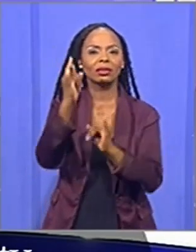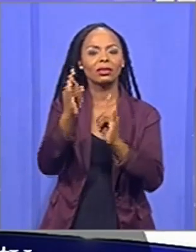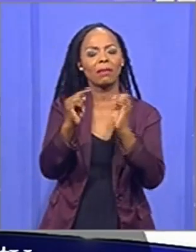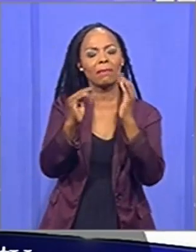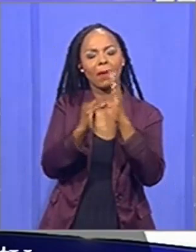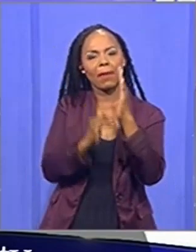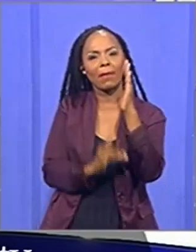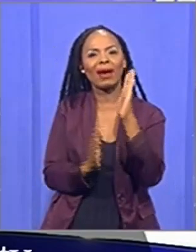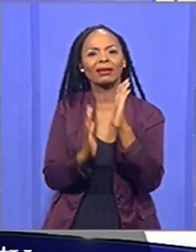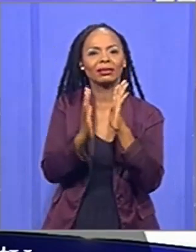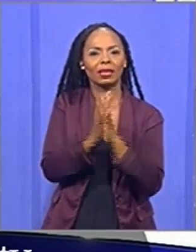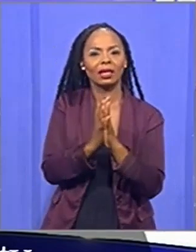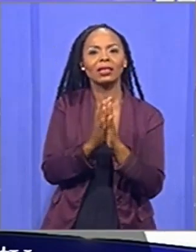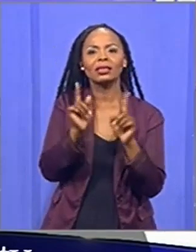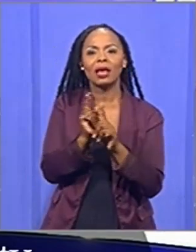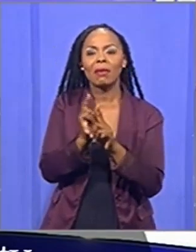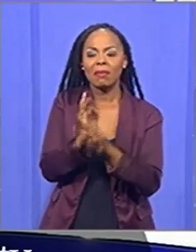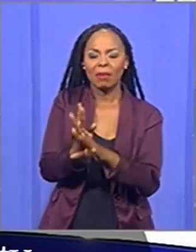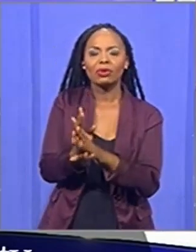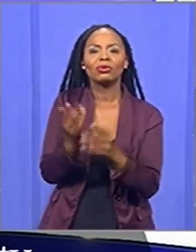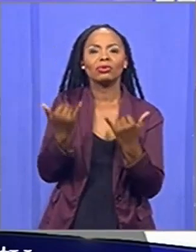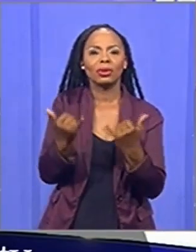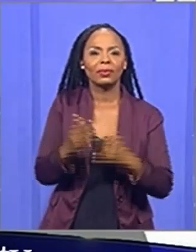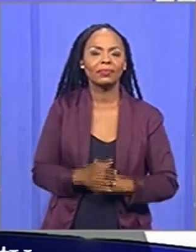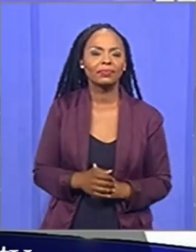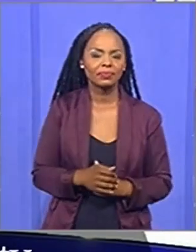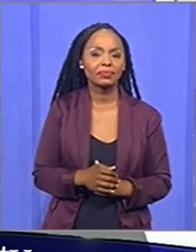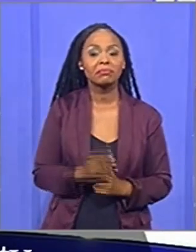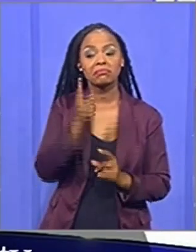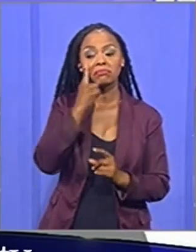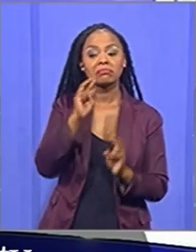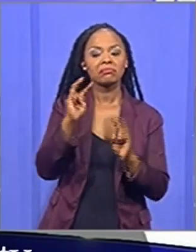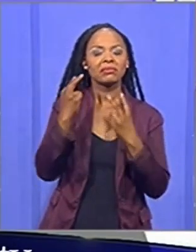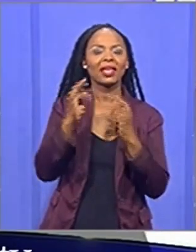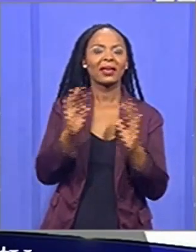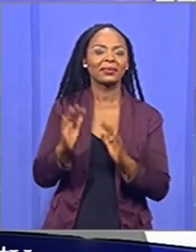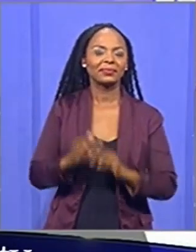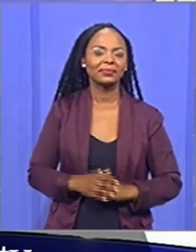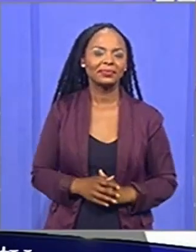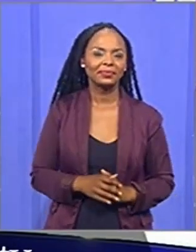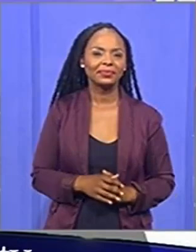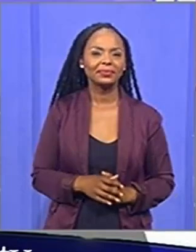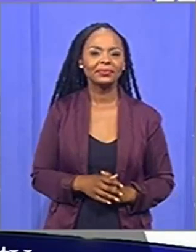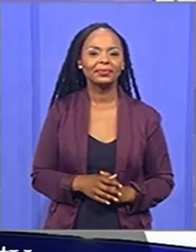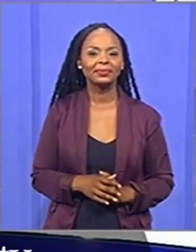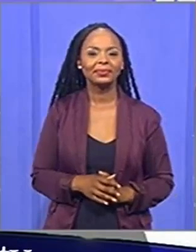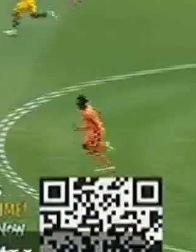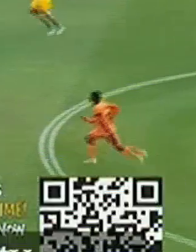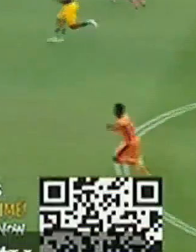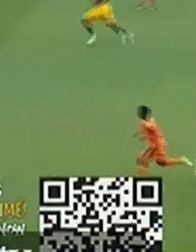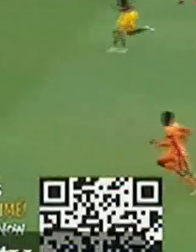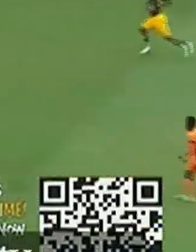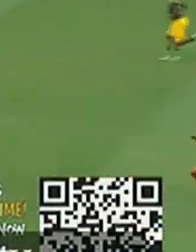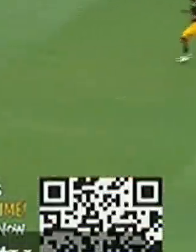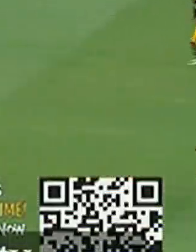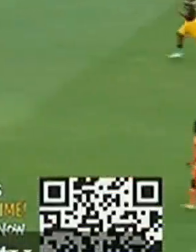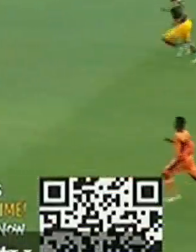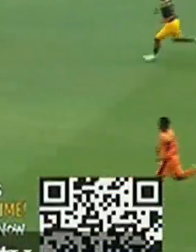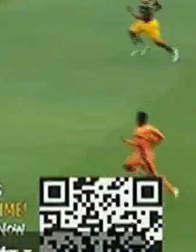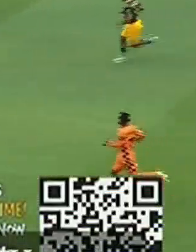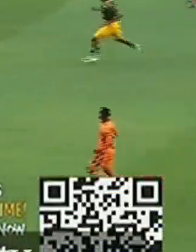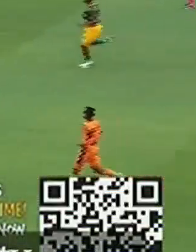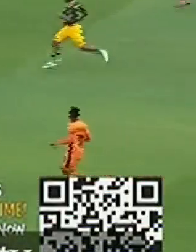ka morago ga go fenywa le hono. Mahlo ke Diala ga ajisa motho. Simano ka kwa Tenezele bona rise and